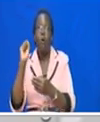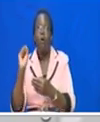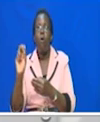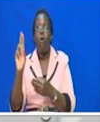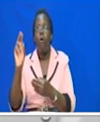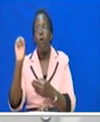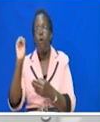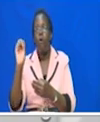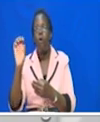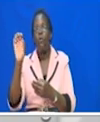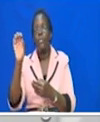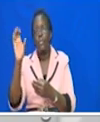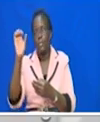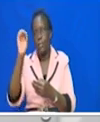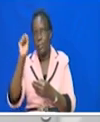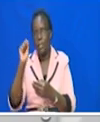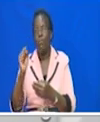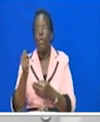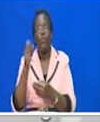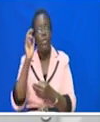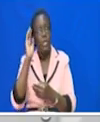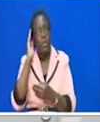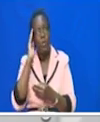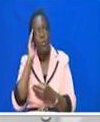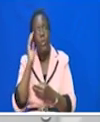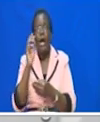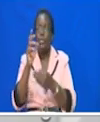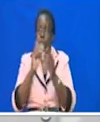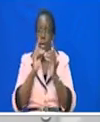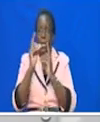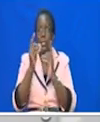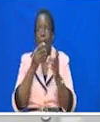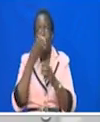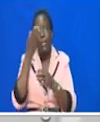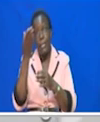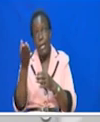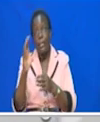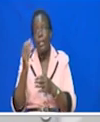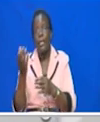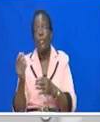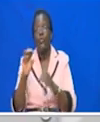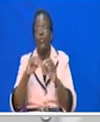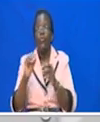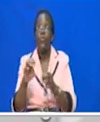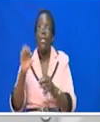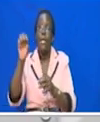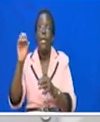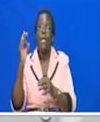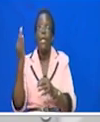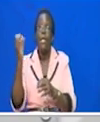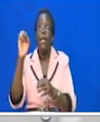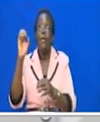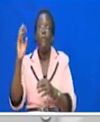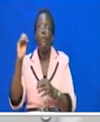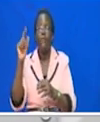realize when you'll be discussing these areas, there are also things to do with the effects. So therefore, we are